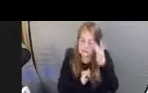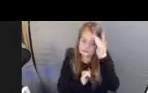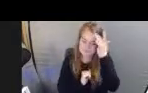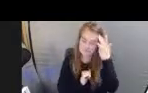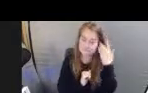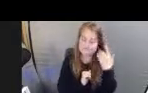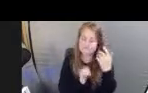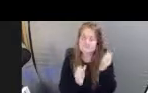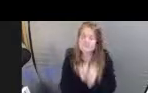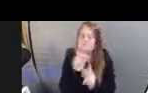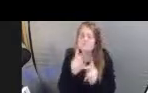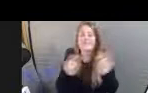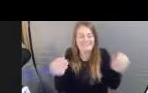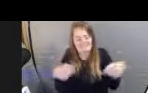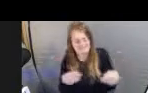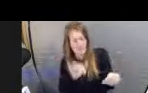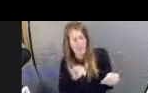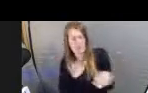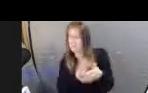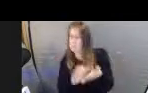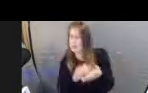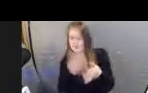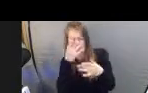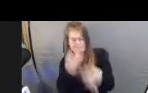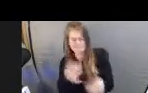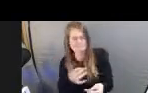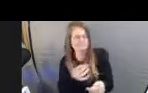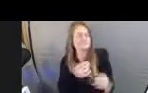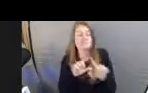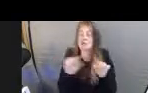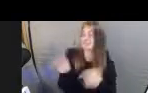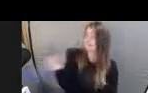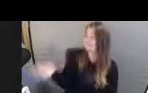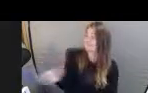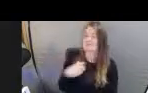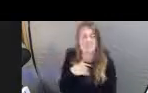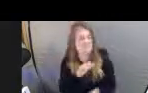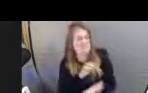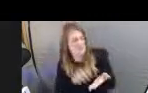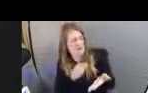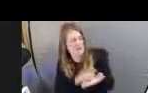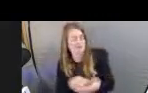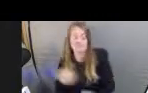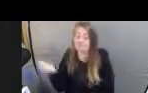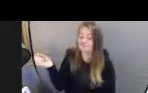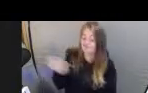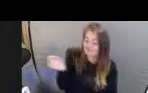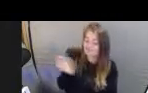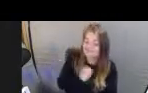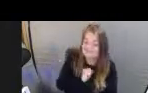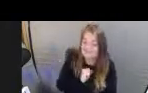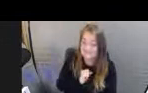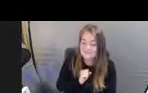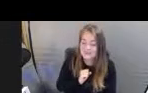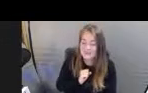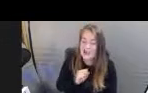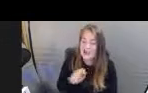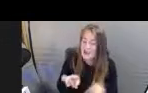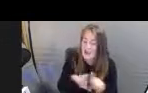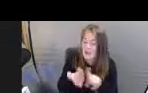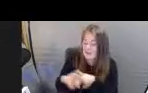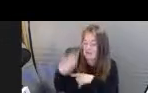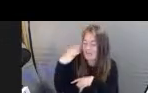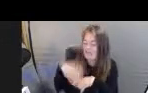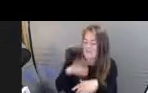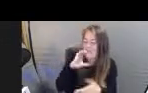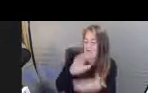actually creates a conversation with people. When she hands over her card, people go, is that Braille? And she's also told me cheekishly that people